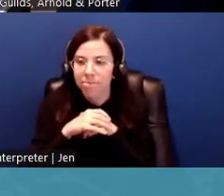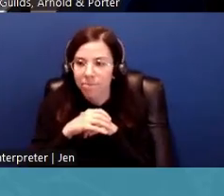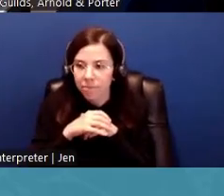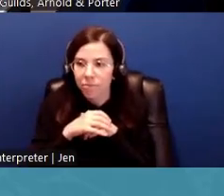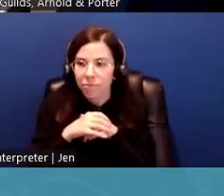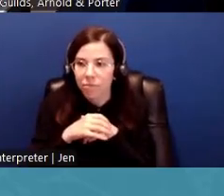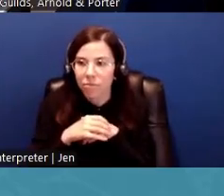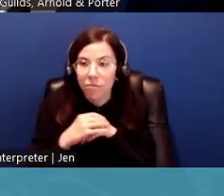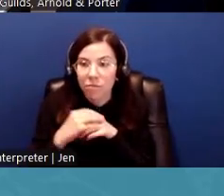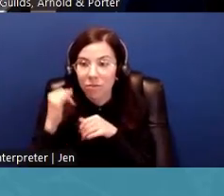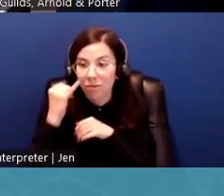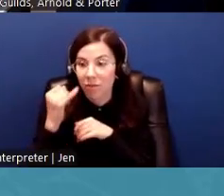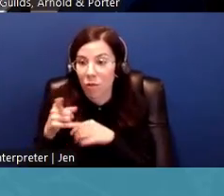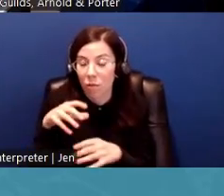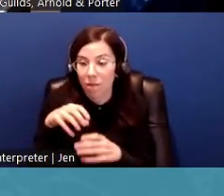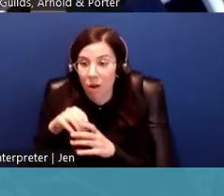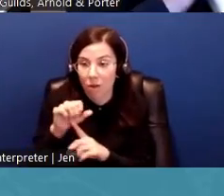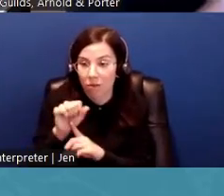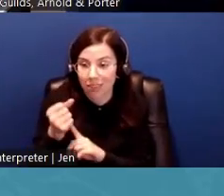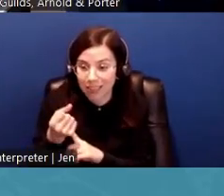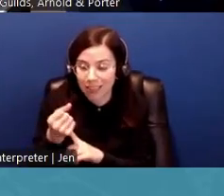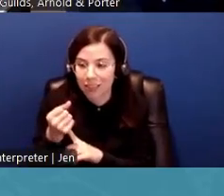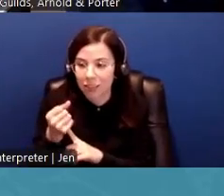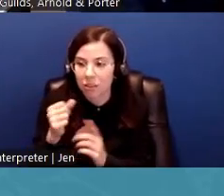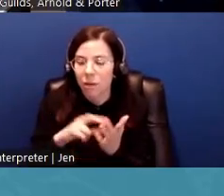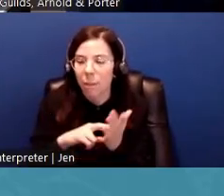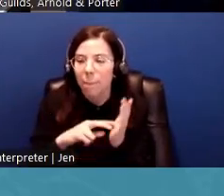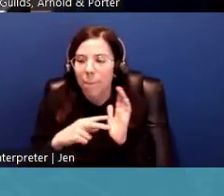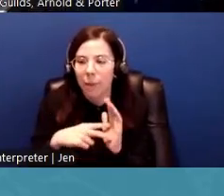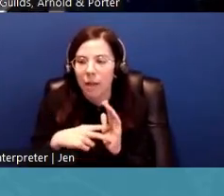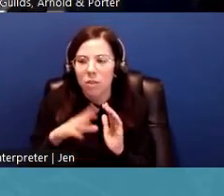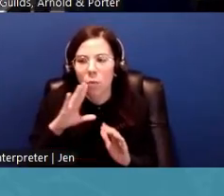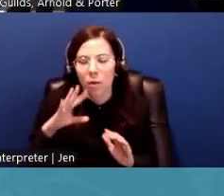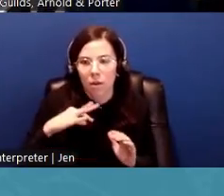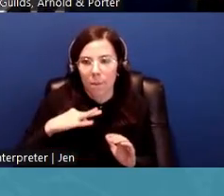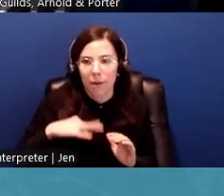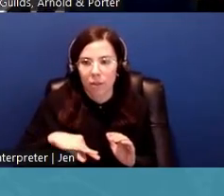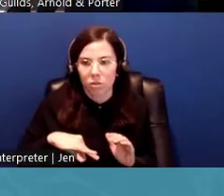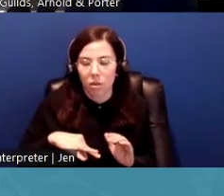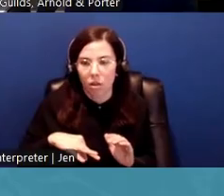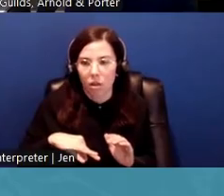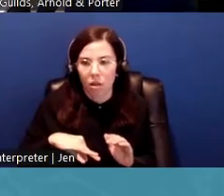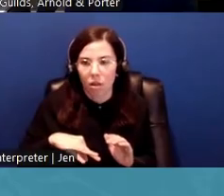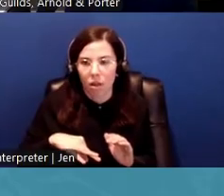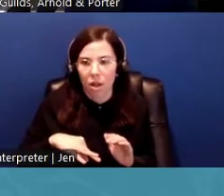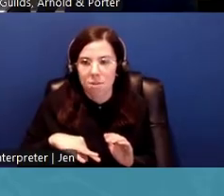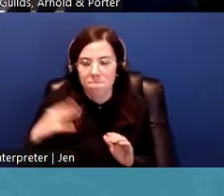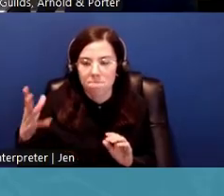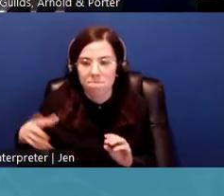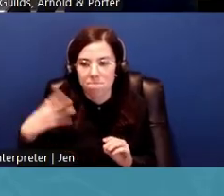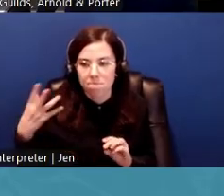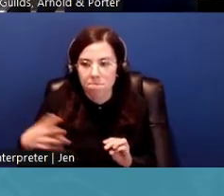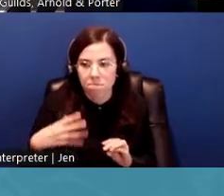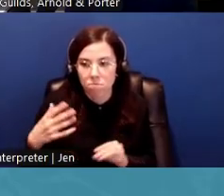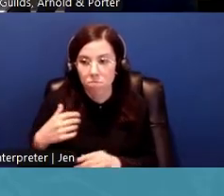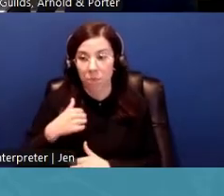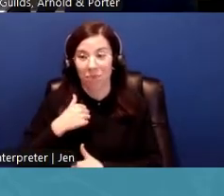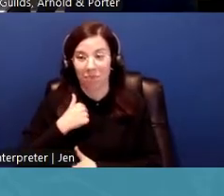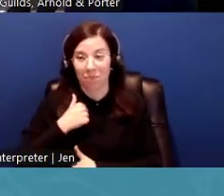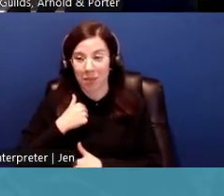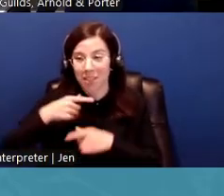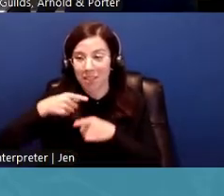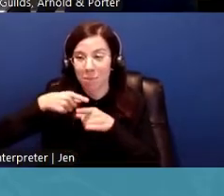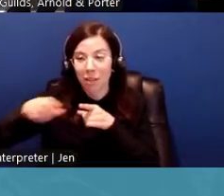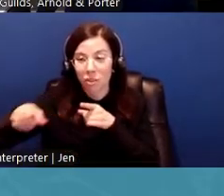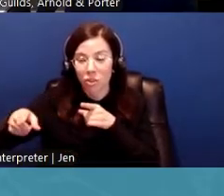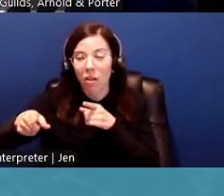were involved in one of those cases, it would be beneficial to have a military special victims